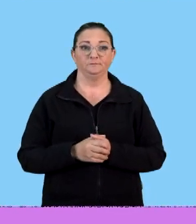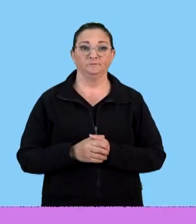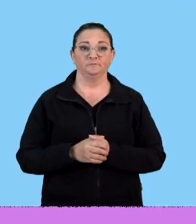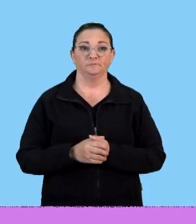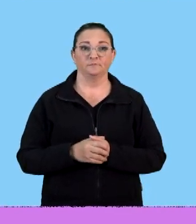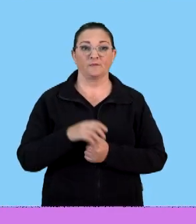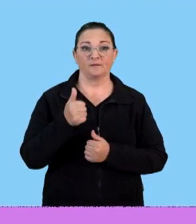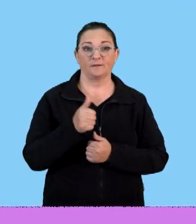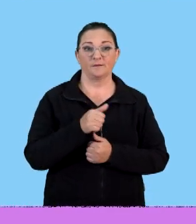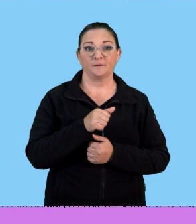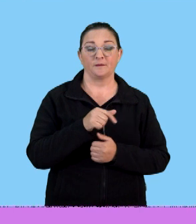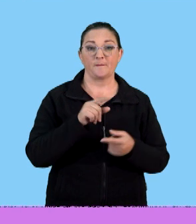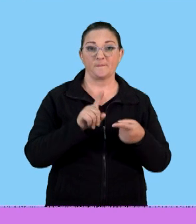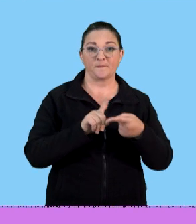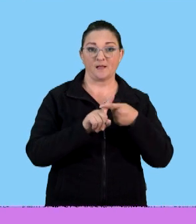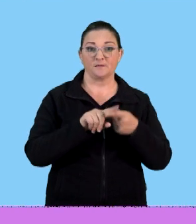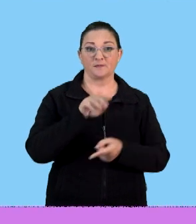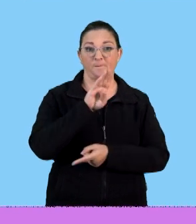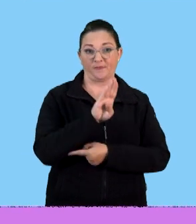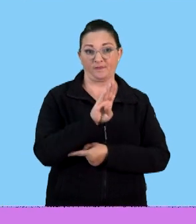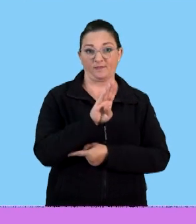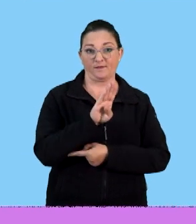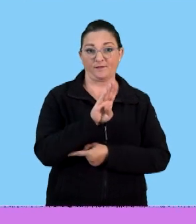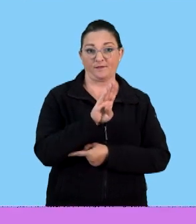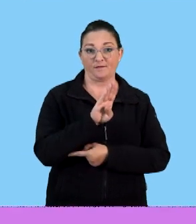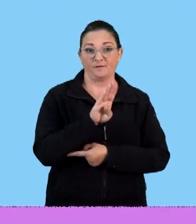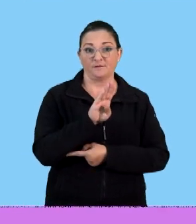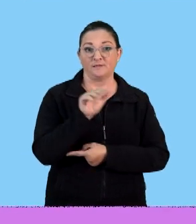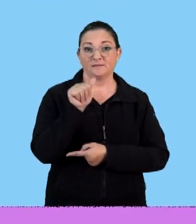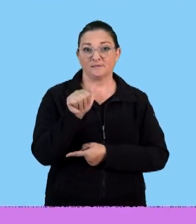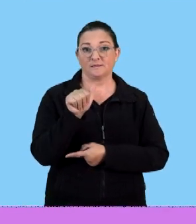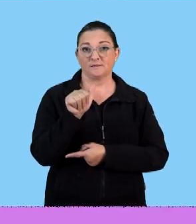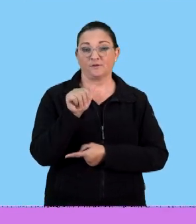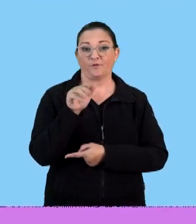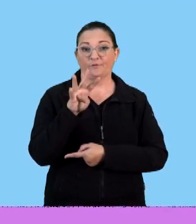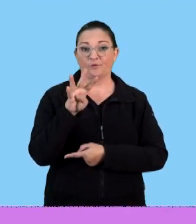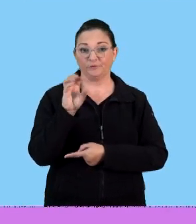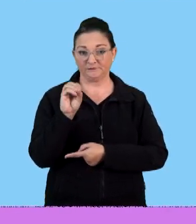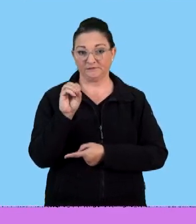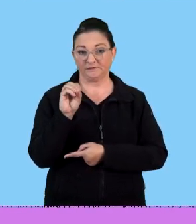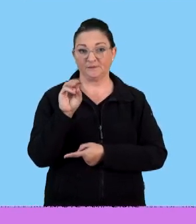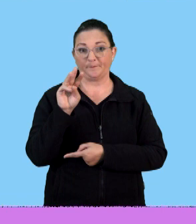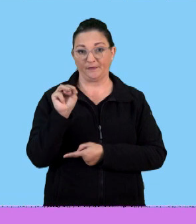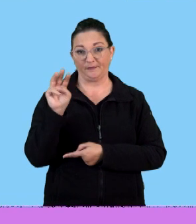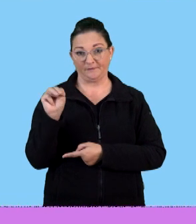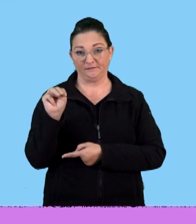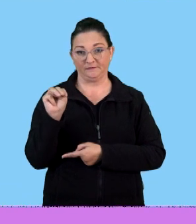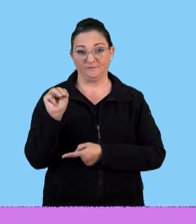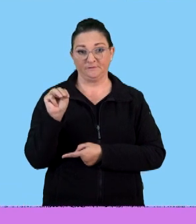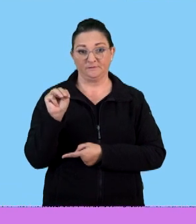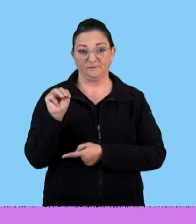millimeters, right? Then plus B, we can see B is